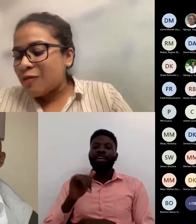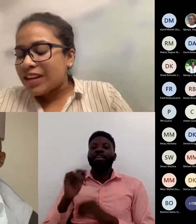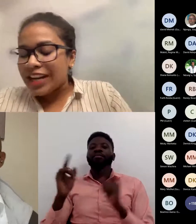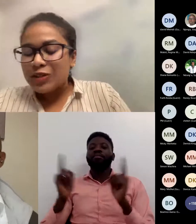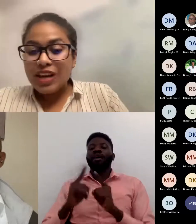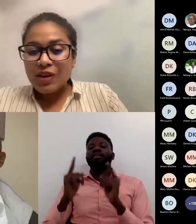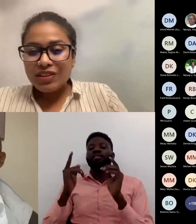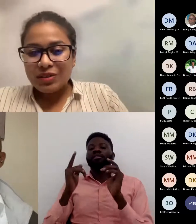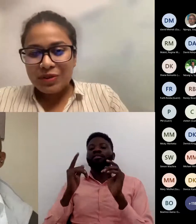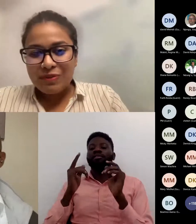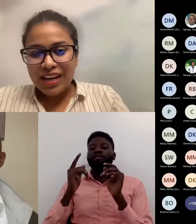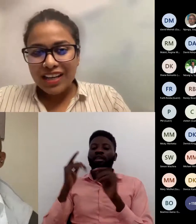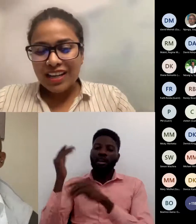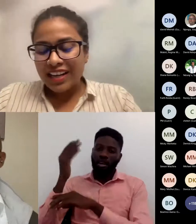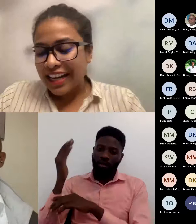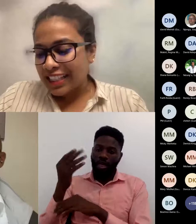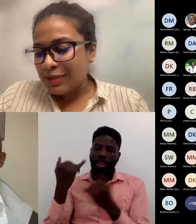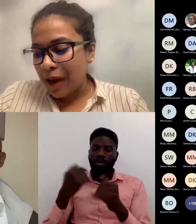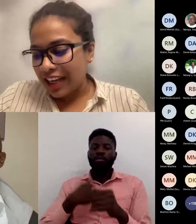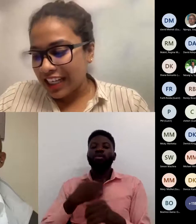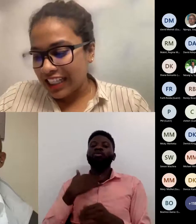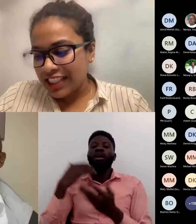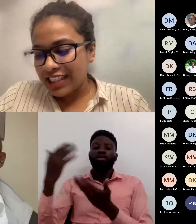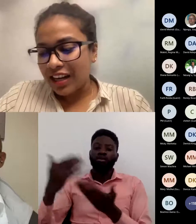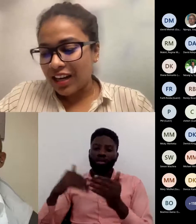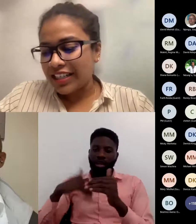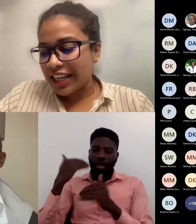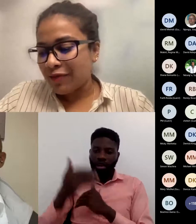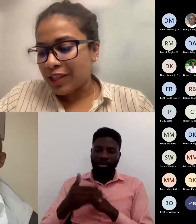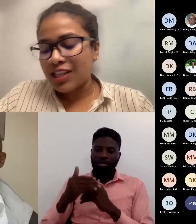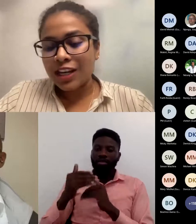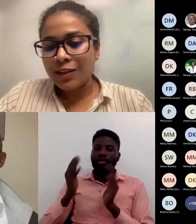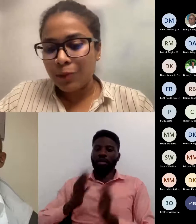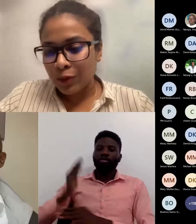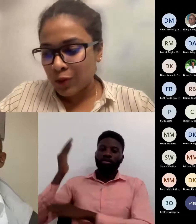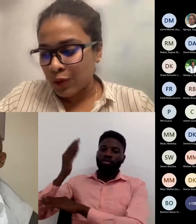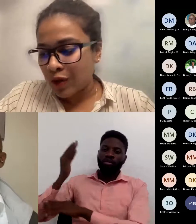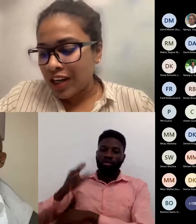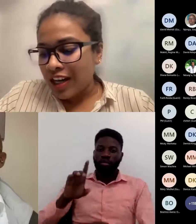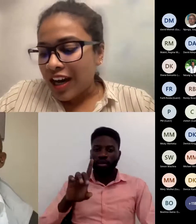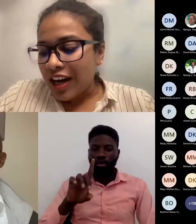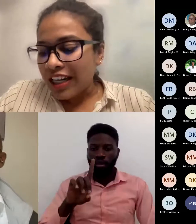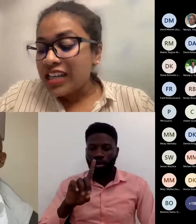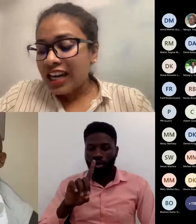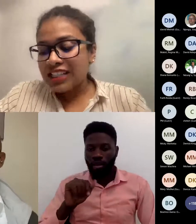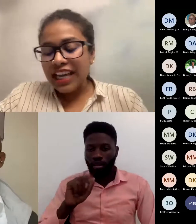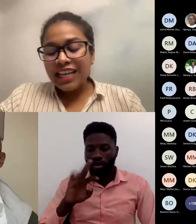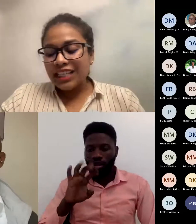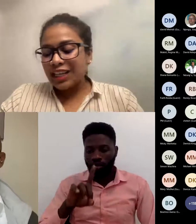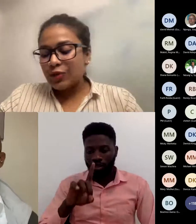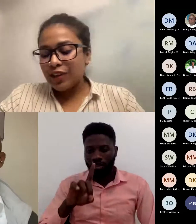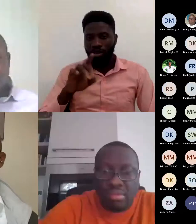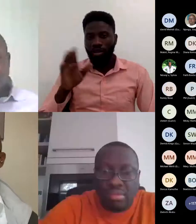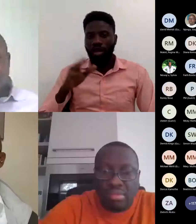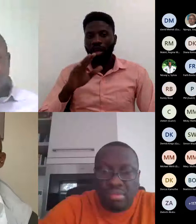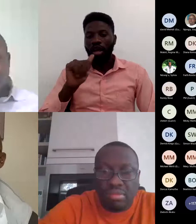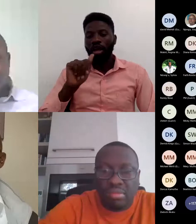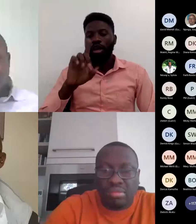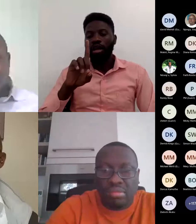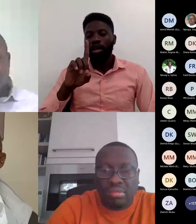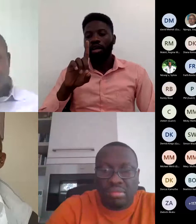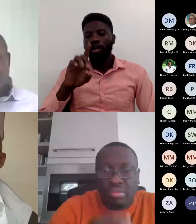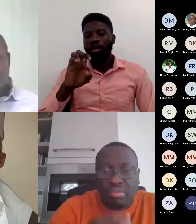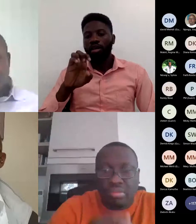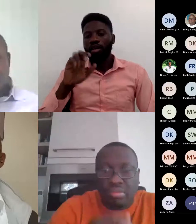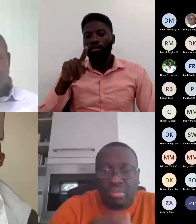remarks. I would like to now introduce my next panelist, David Adepojo. He has 18 years of